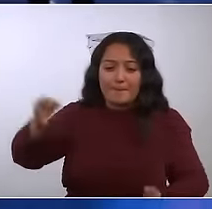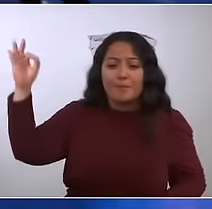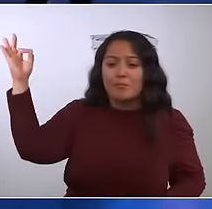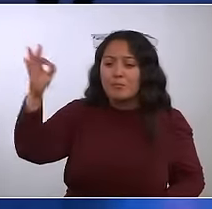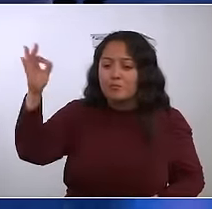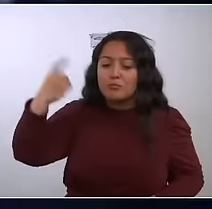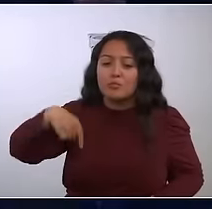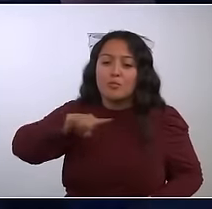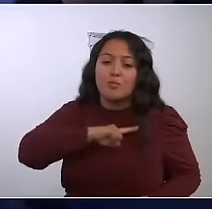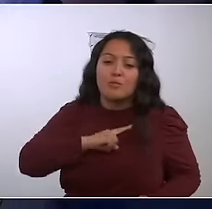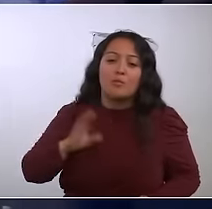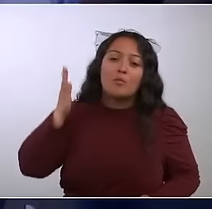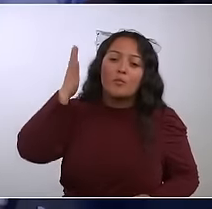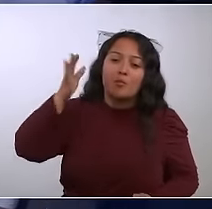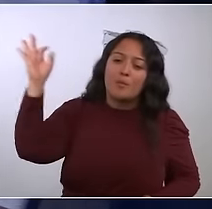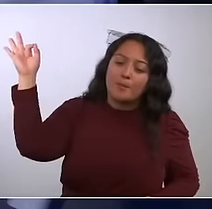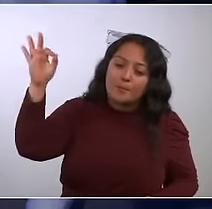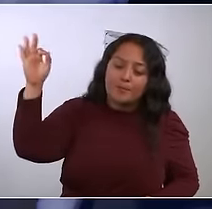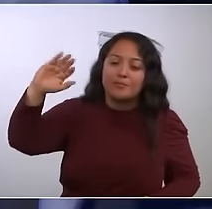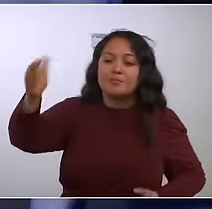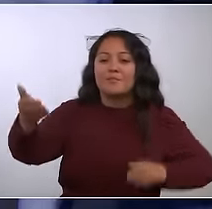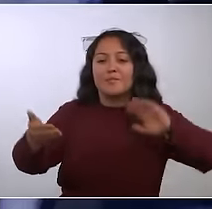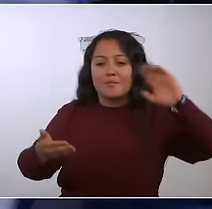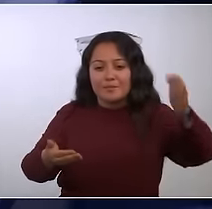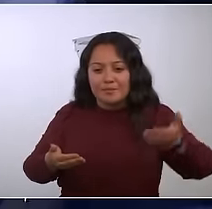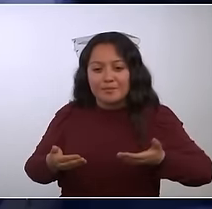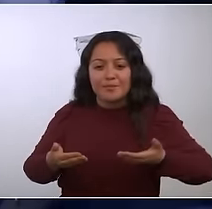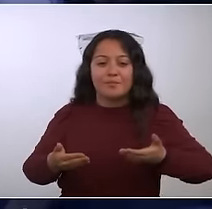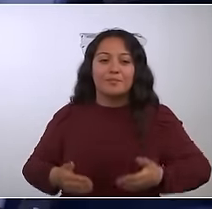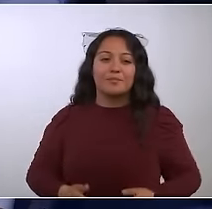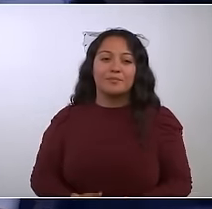preach. Vamos. Come.